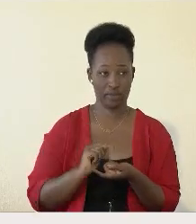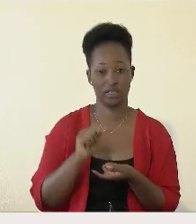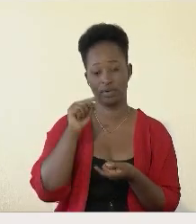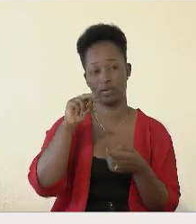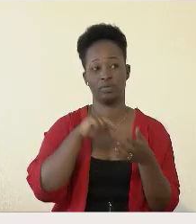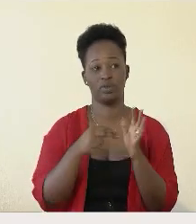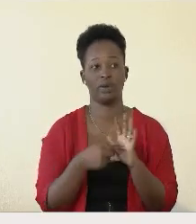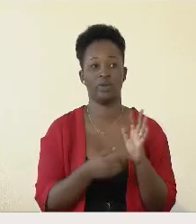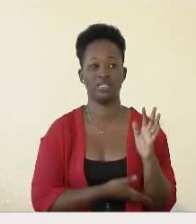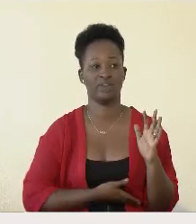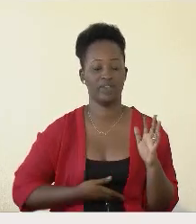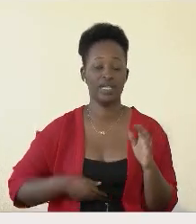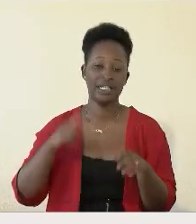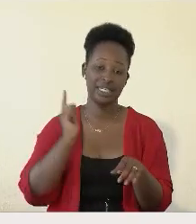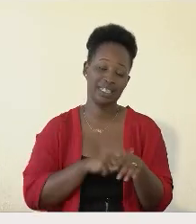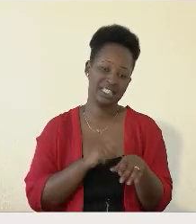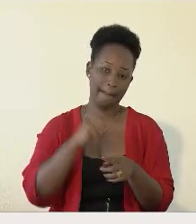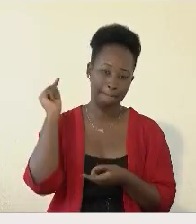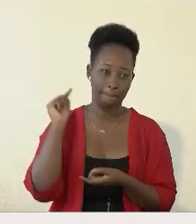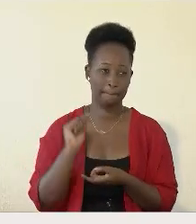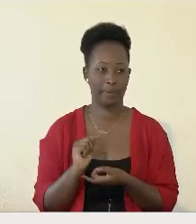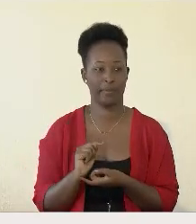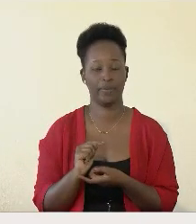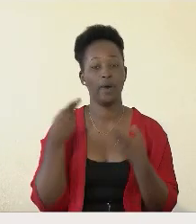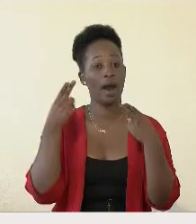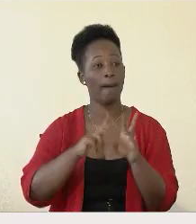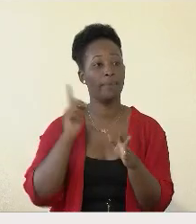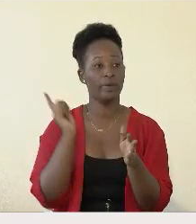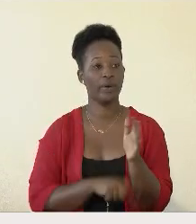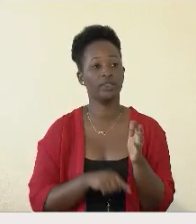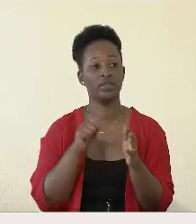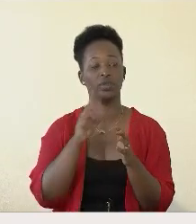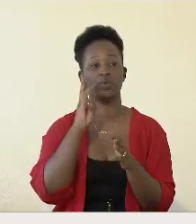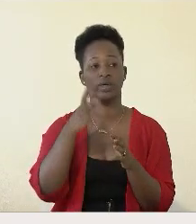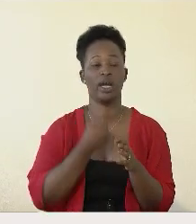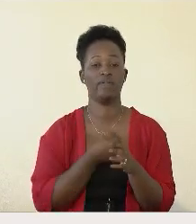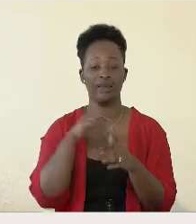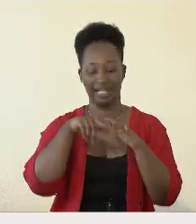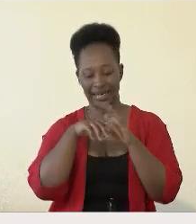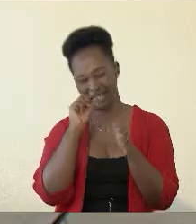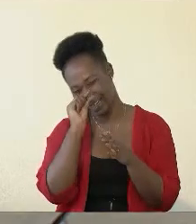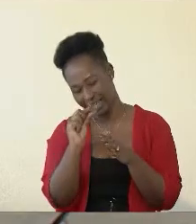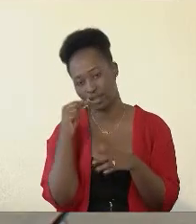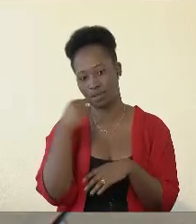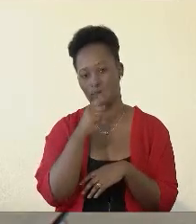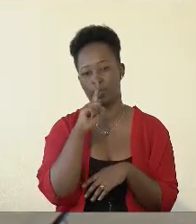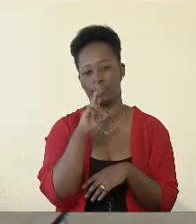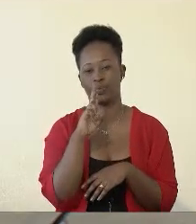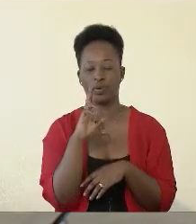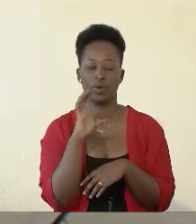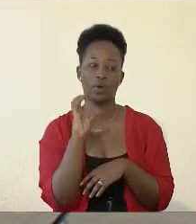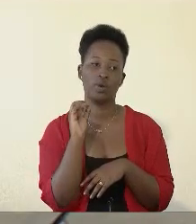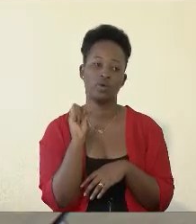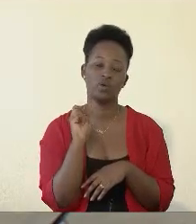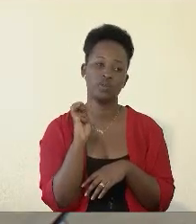during starvation. When it drops down, what will happen? Meaning that we're going to have a less glucose in the blood, and